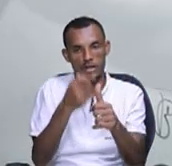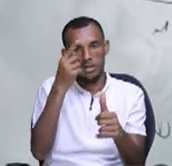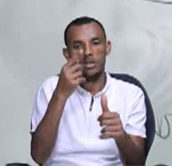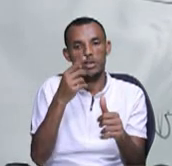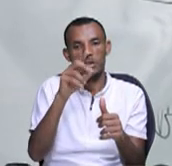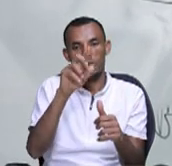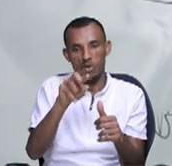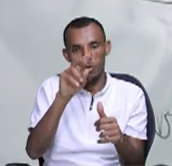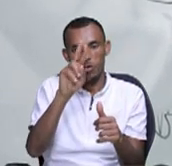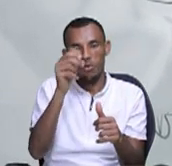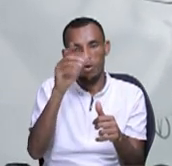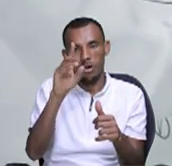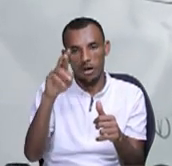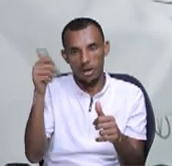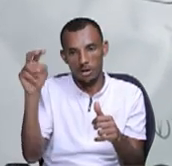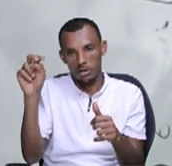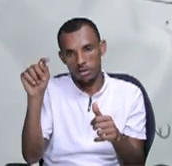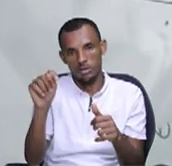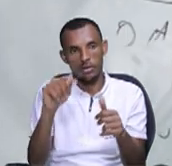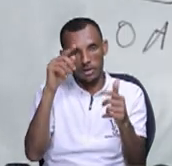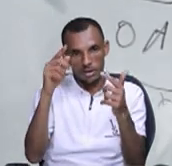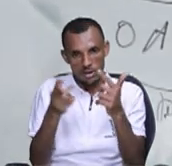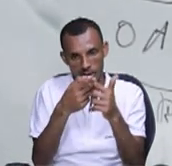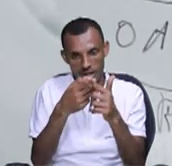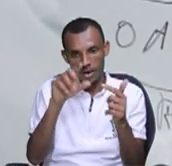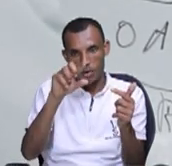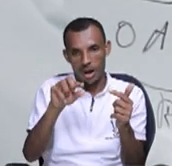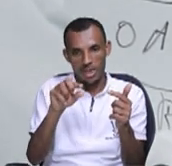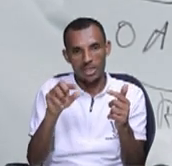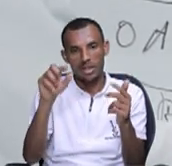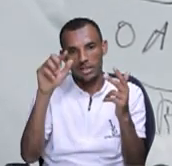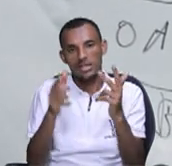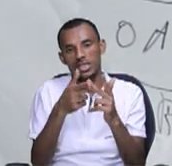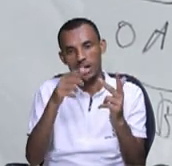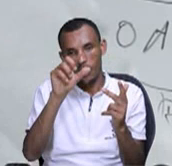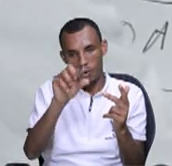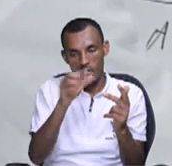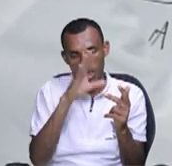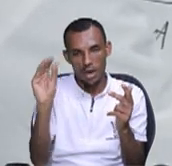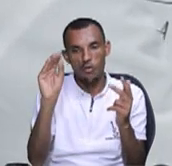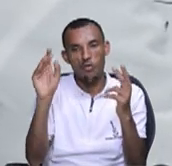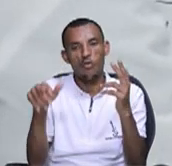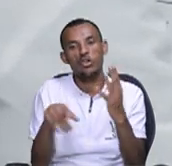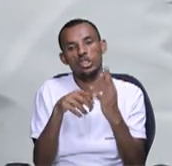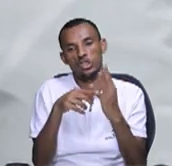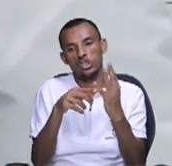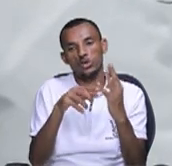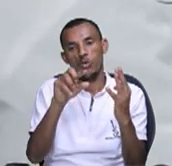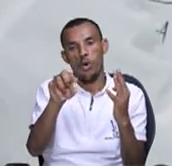quadrant, second quadrant, third quadrant, and fourth